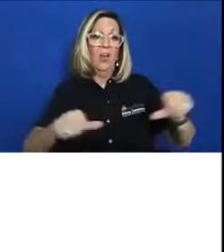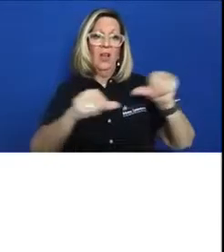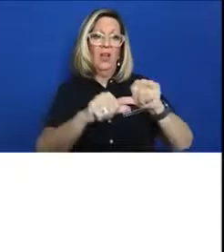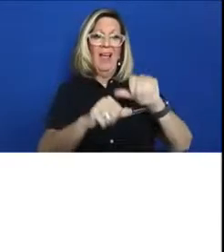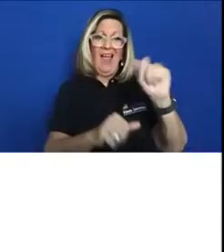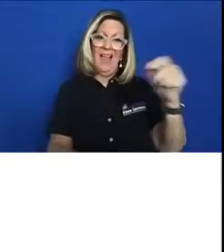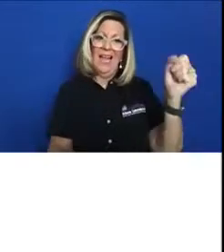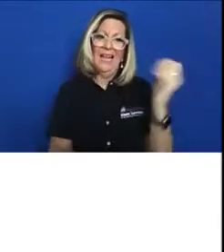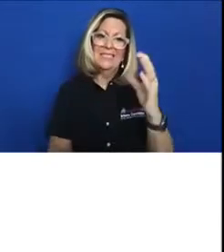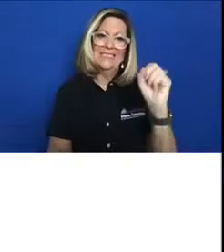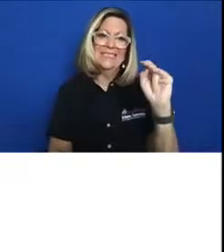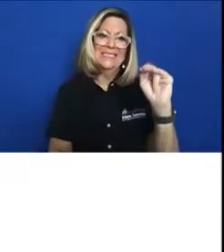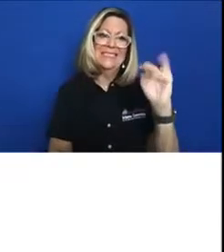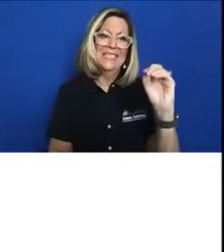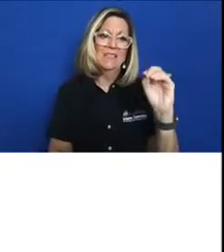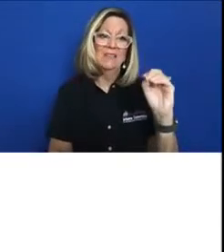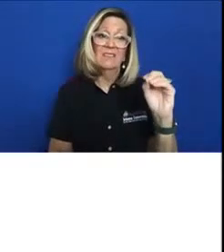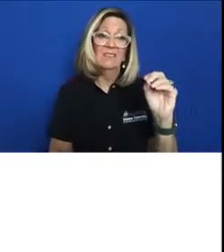area of a casino,